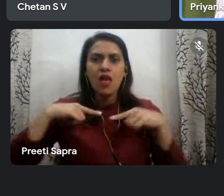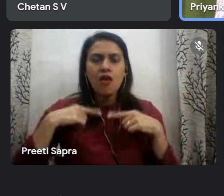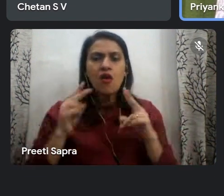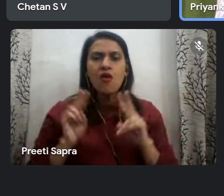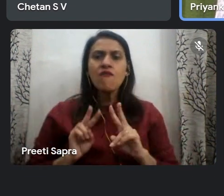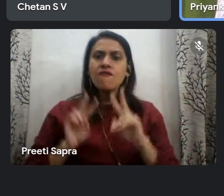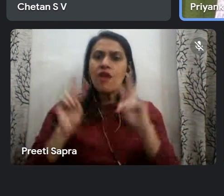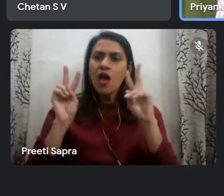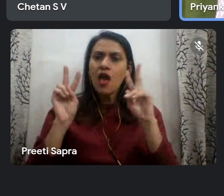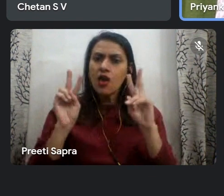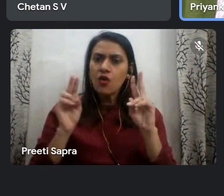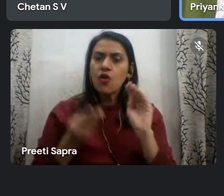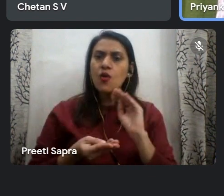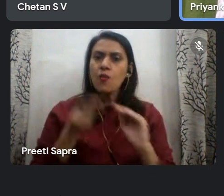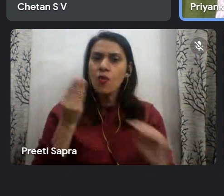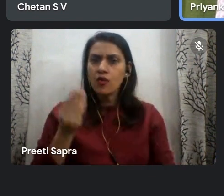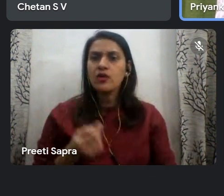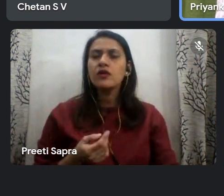lot more